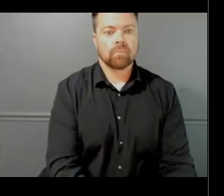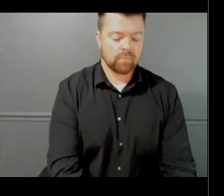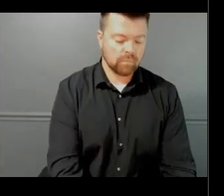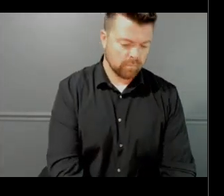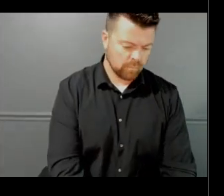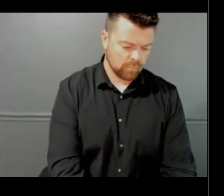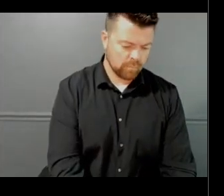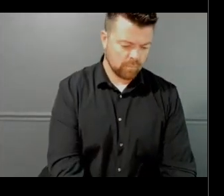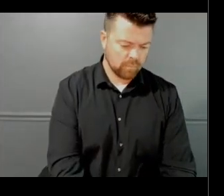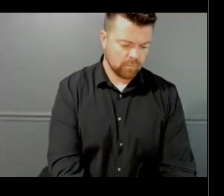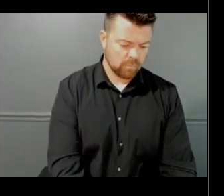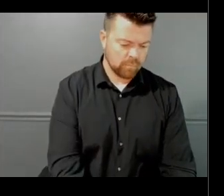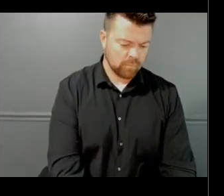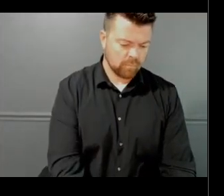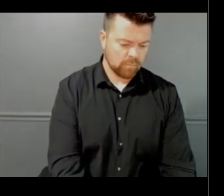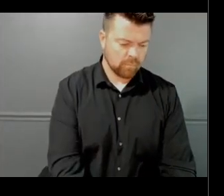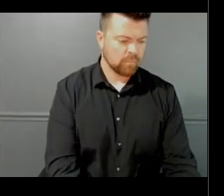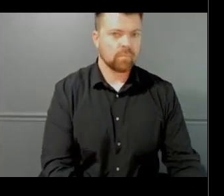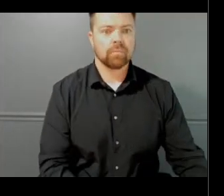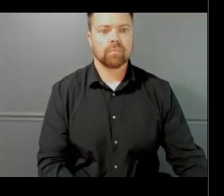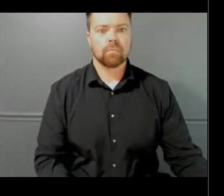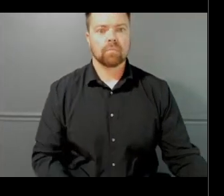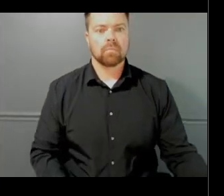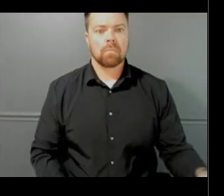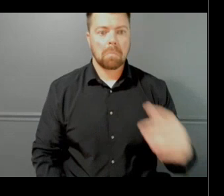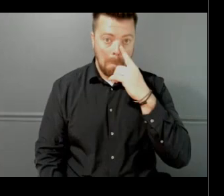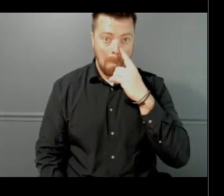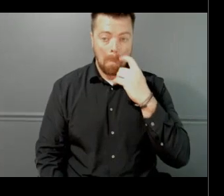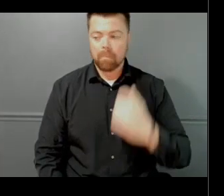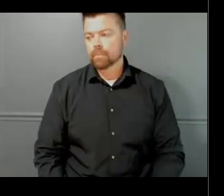And again, this reads, a failure to